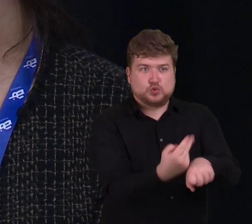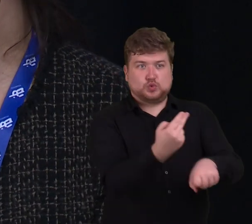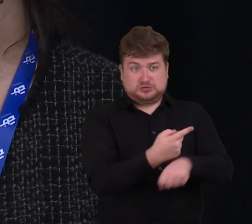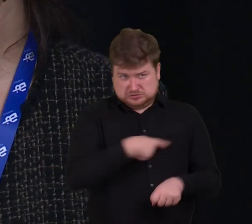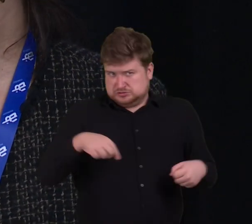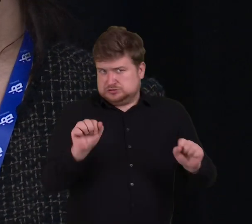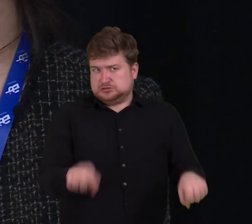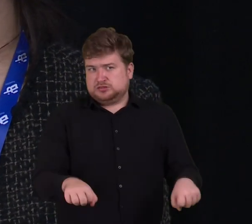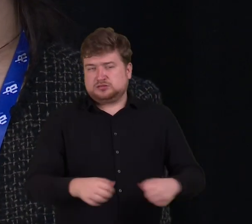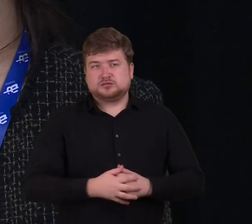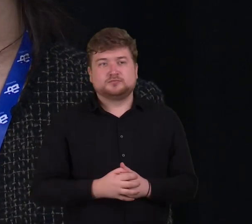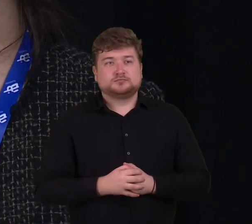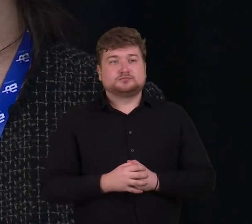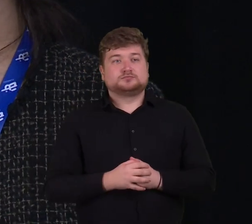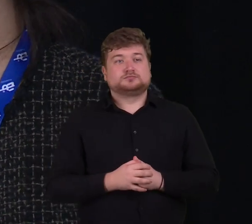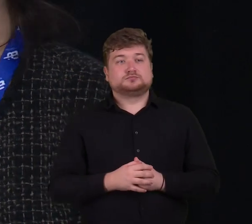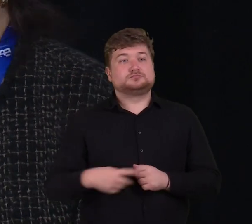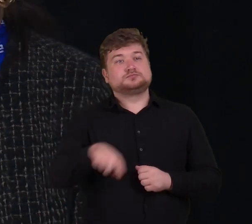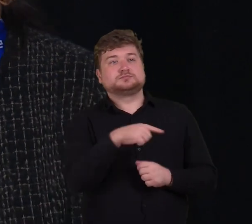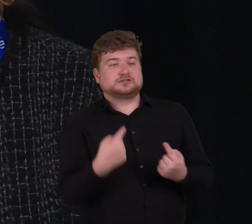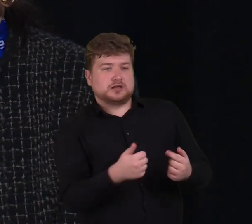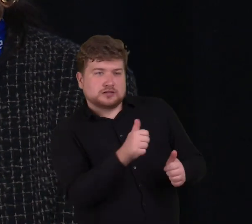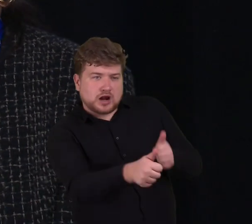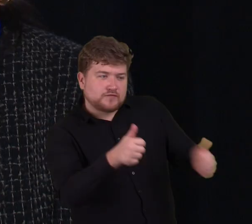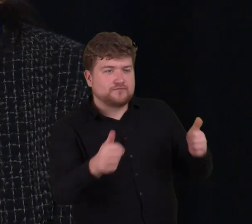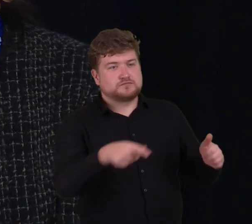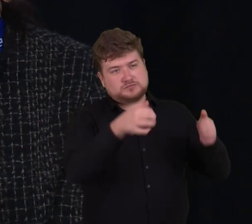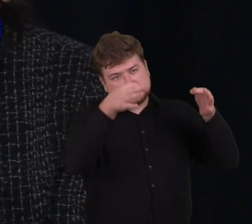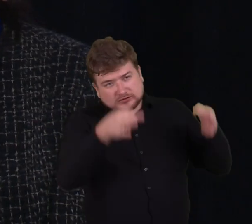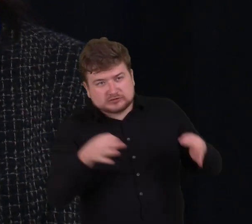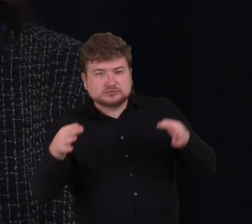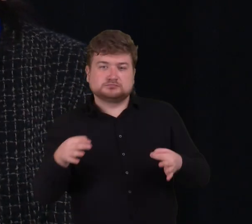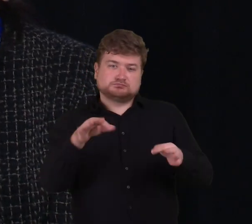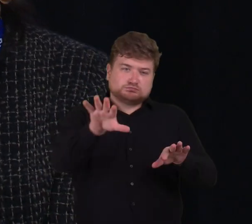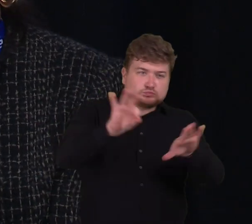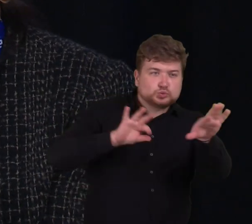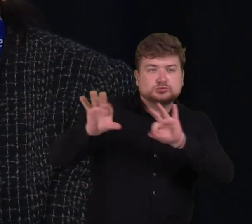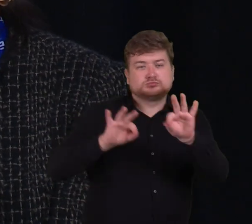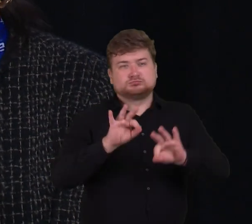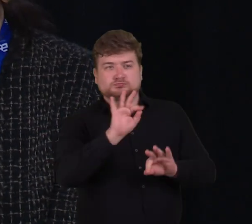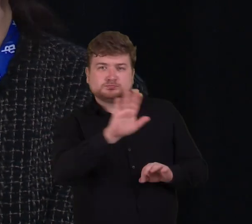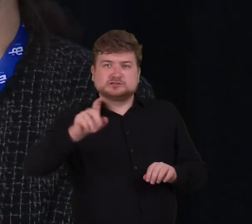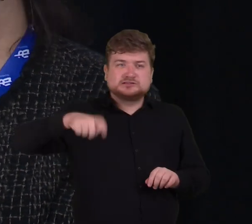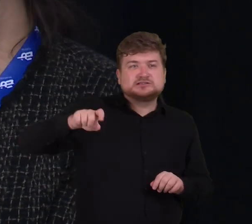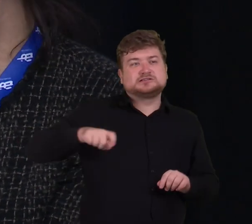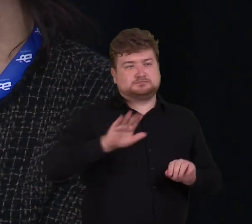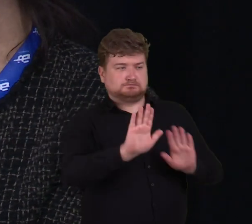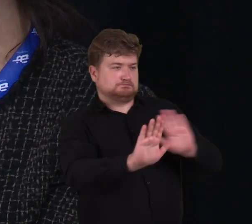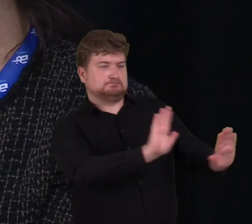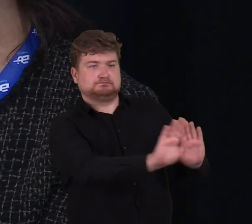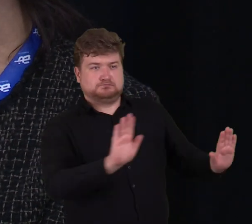So we really think that a